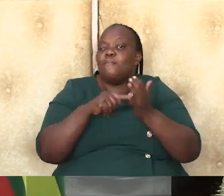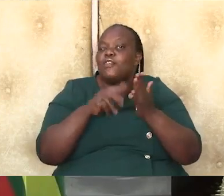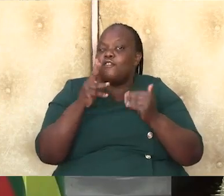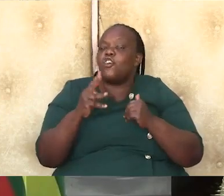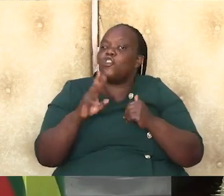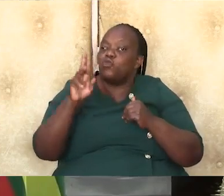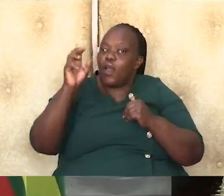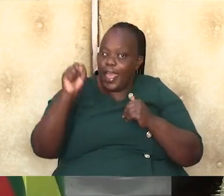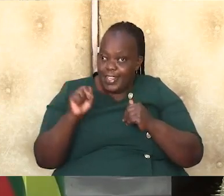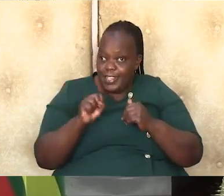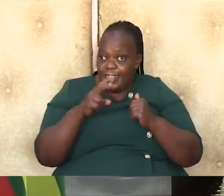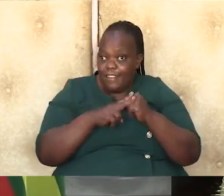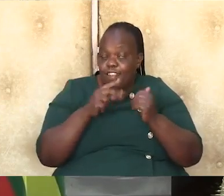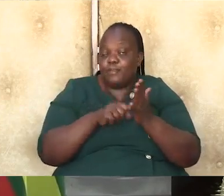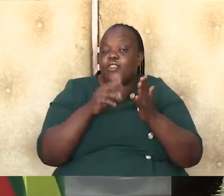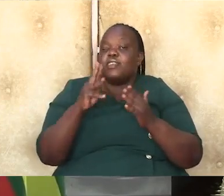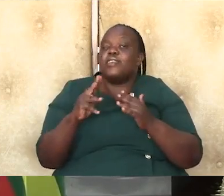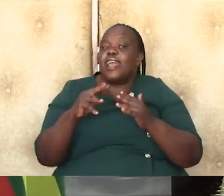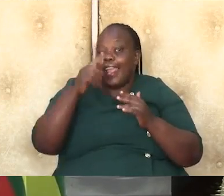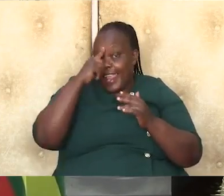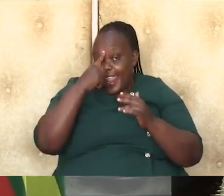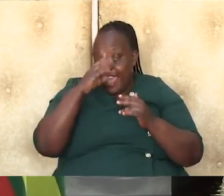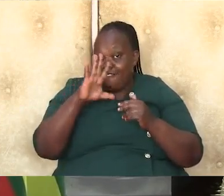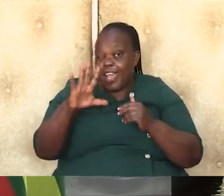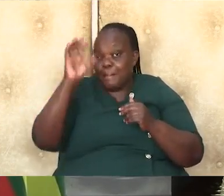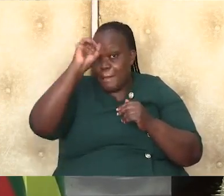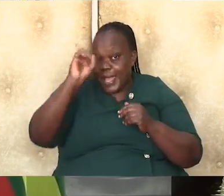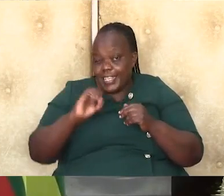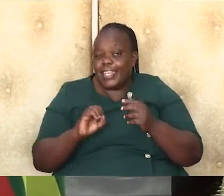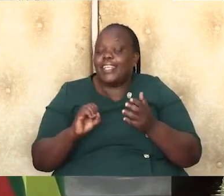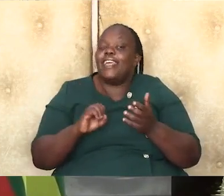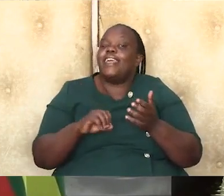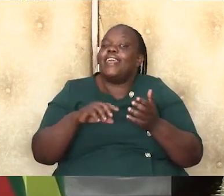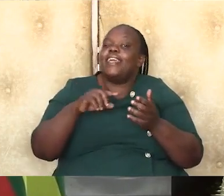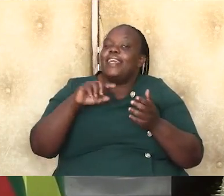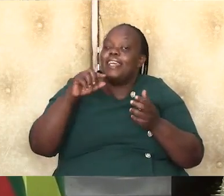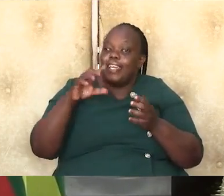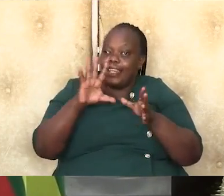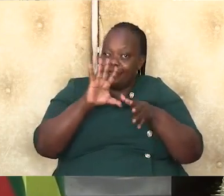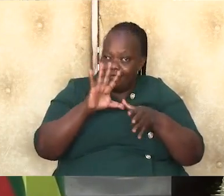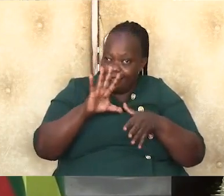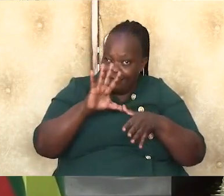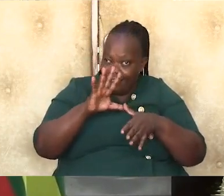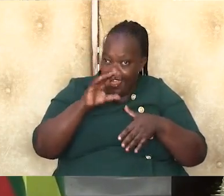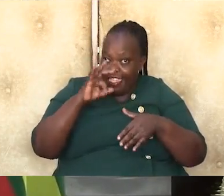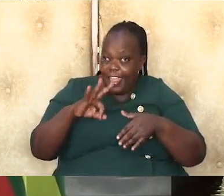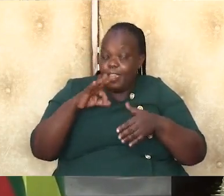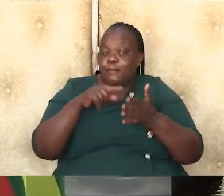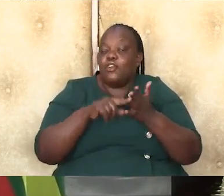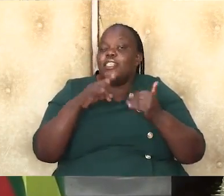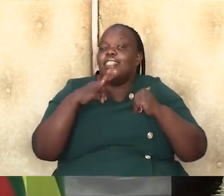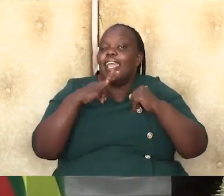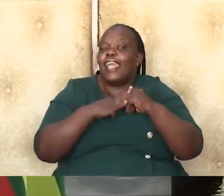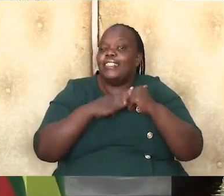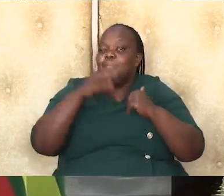Kingdom, 7.5%, India, 5.5%, Italy, 3.8%, China, 3.8%,